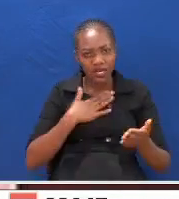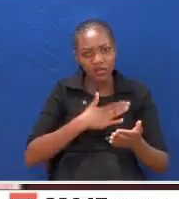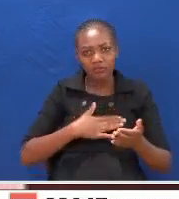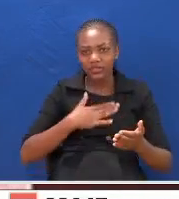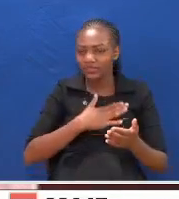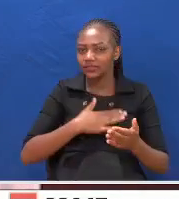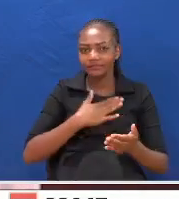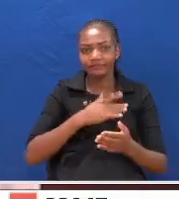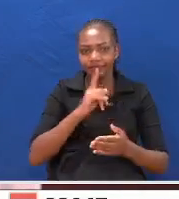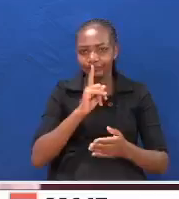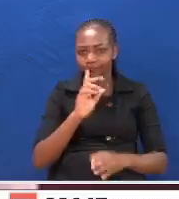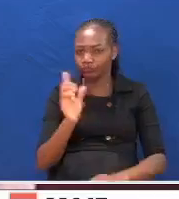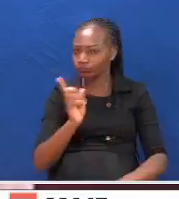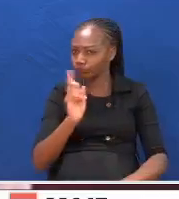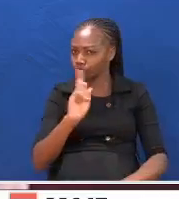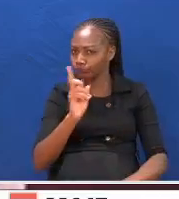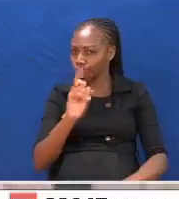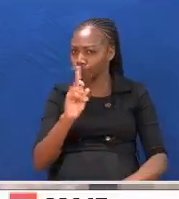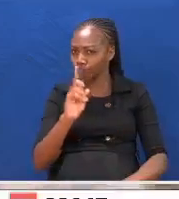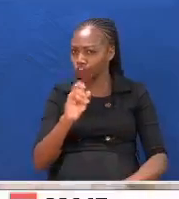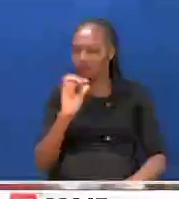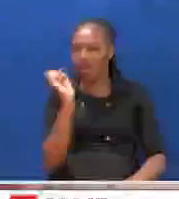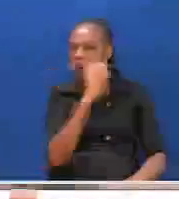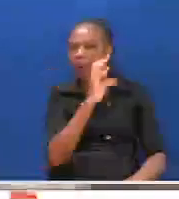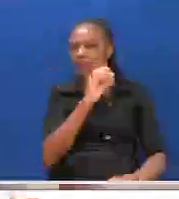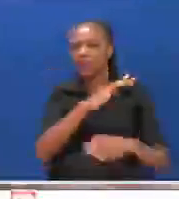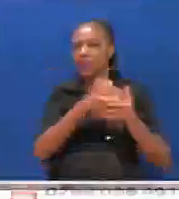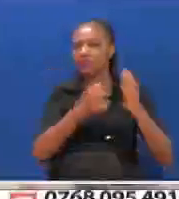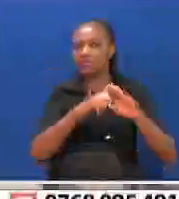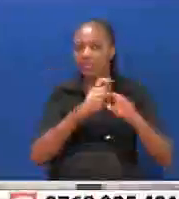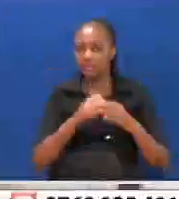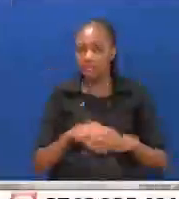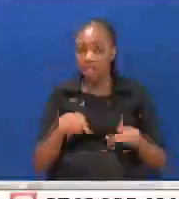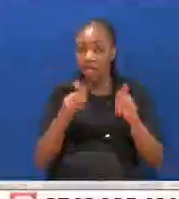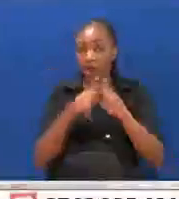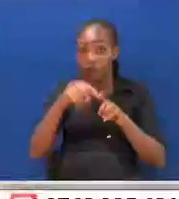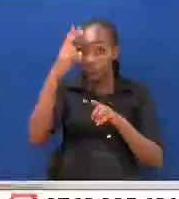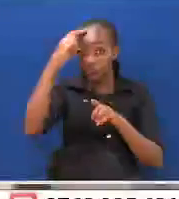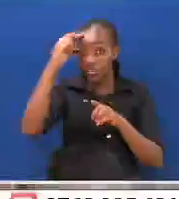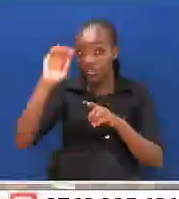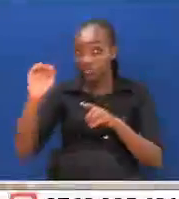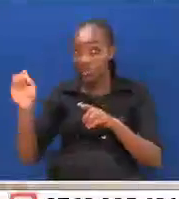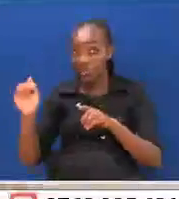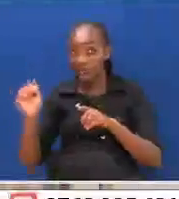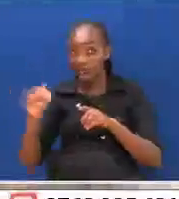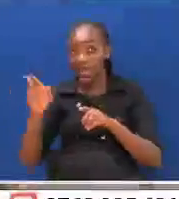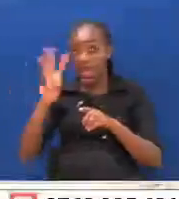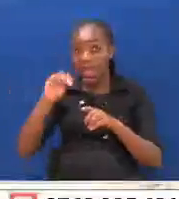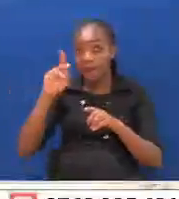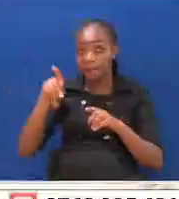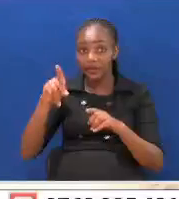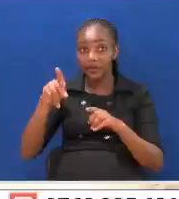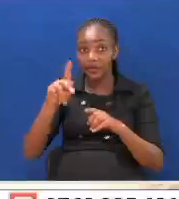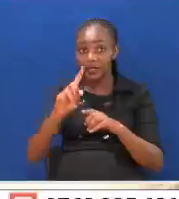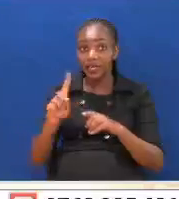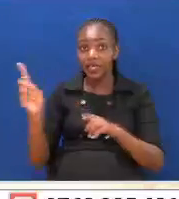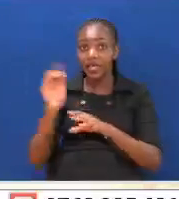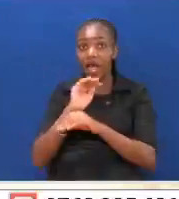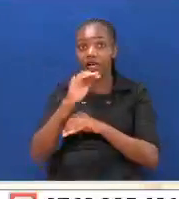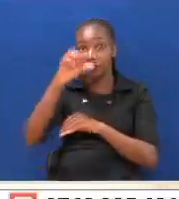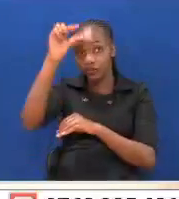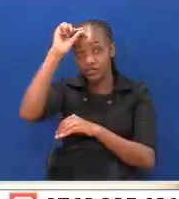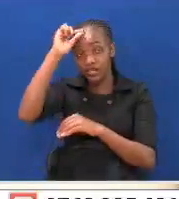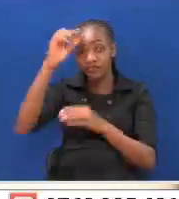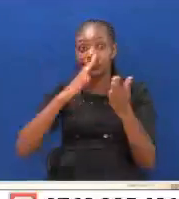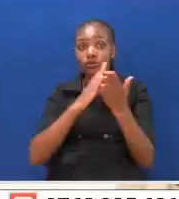musinyamaze wakati pombe inaharibu watoto wenu. In Narok County, Emurua Dikir MP Johanna Ngeno has urged the government to